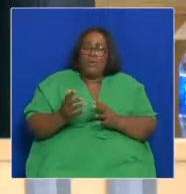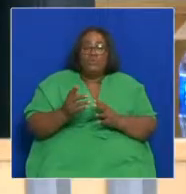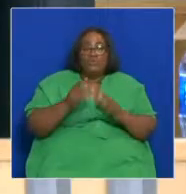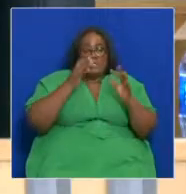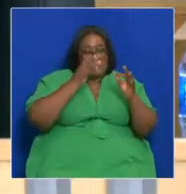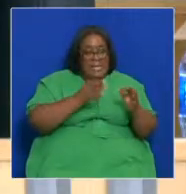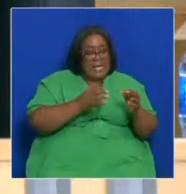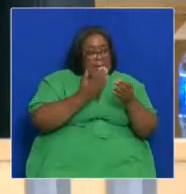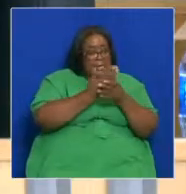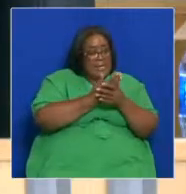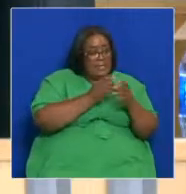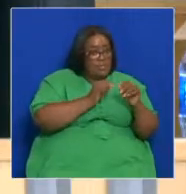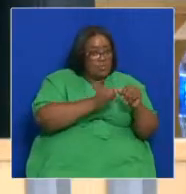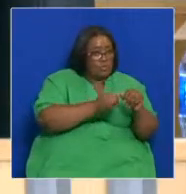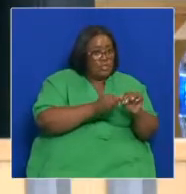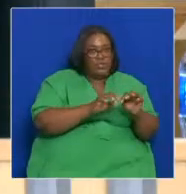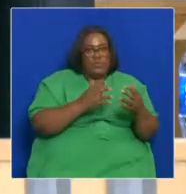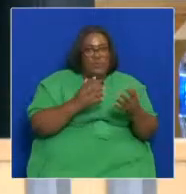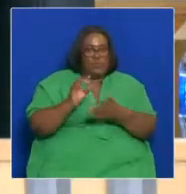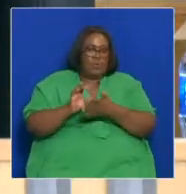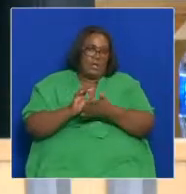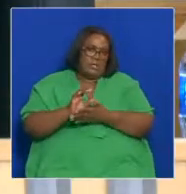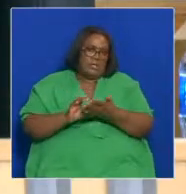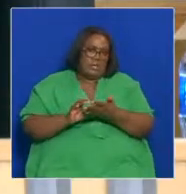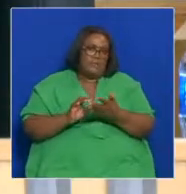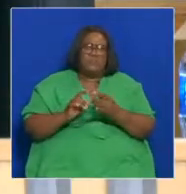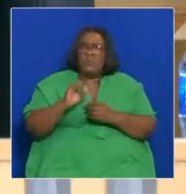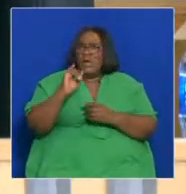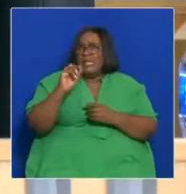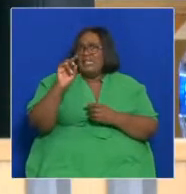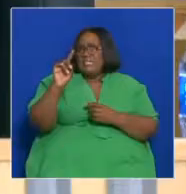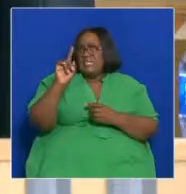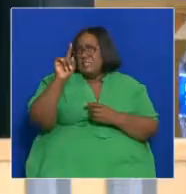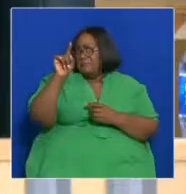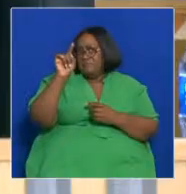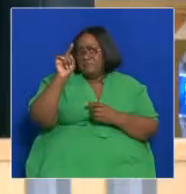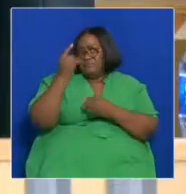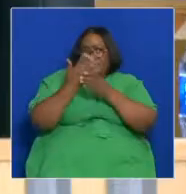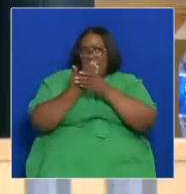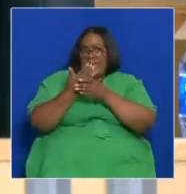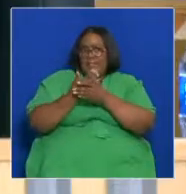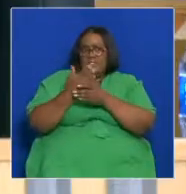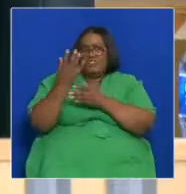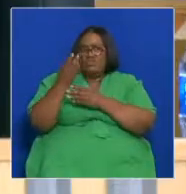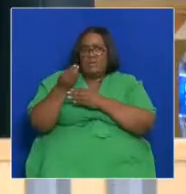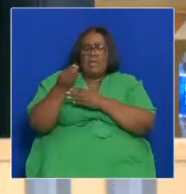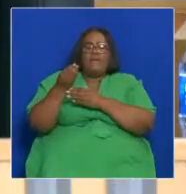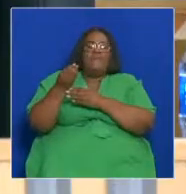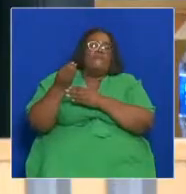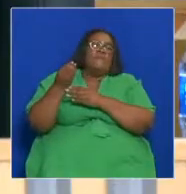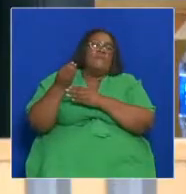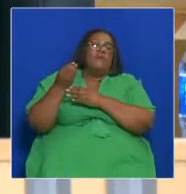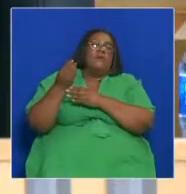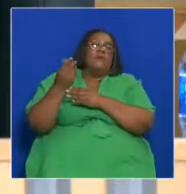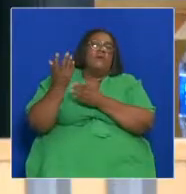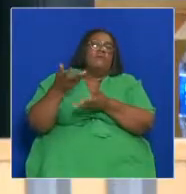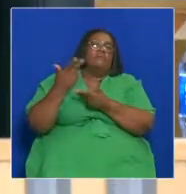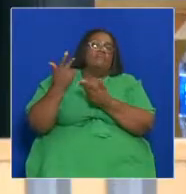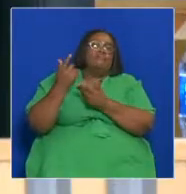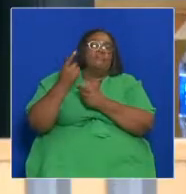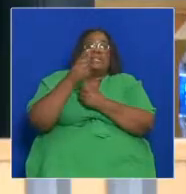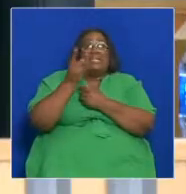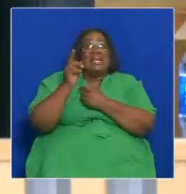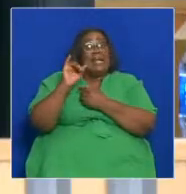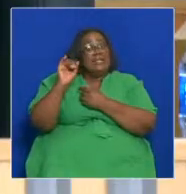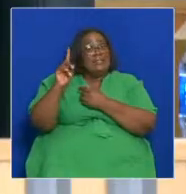them, there was no objective organizational criteria. It was entirely up to the